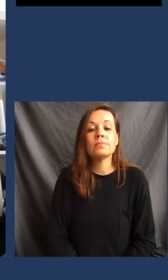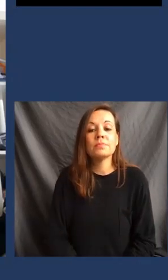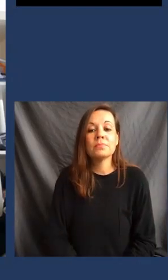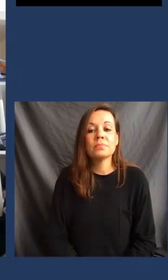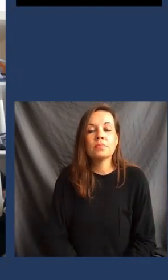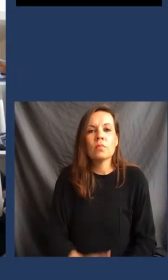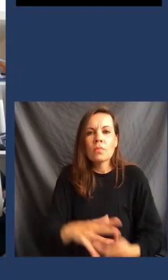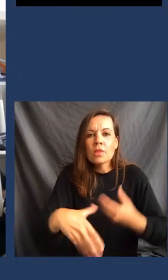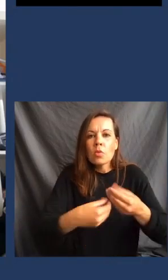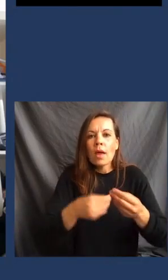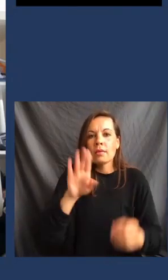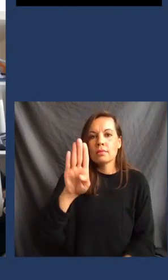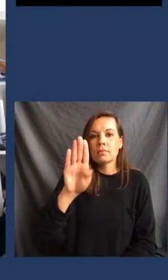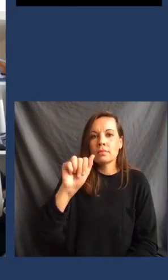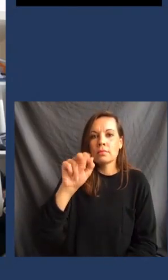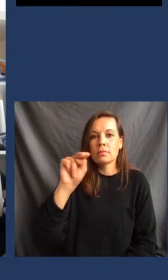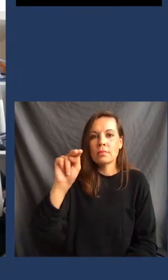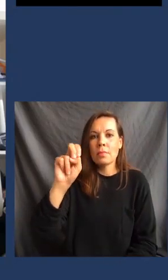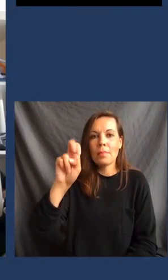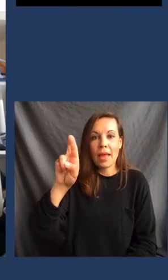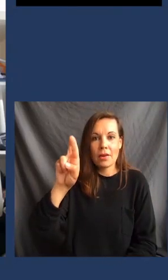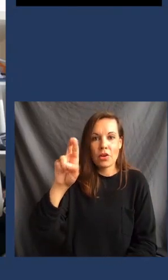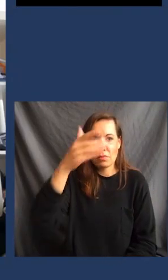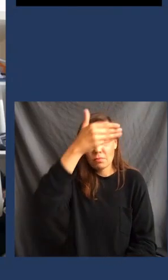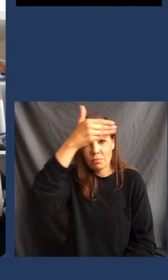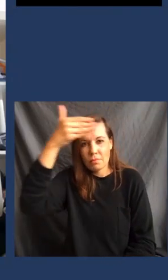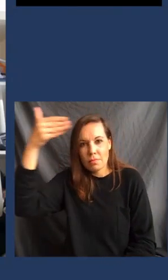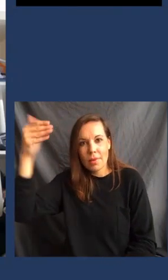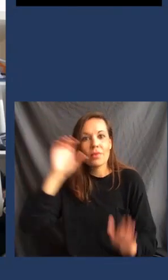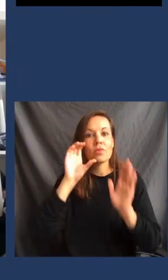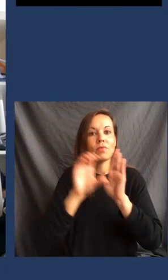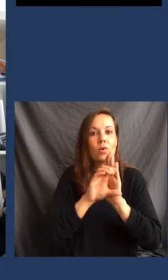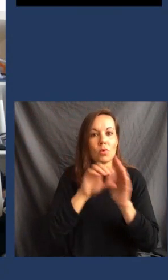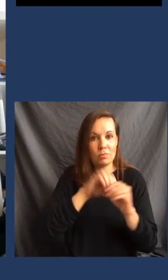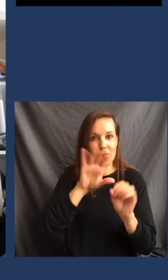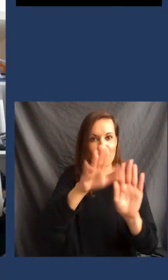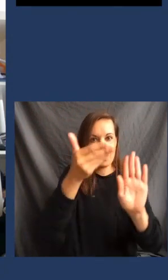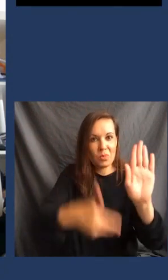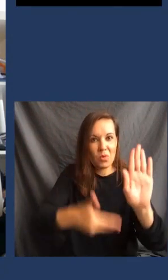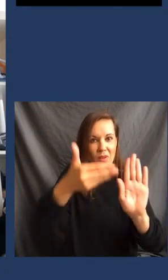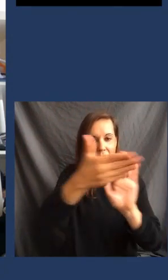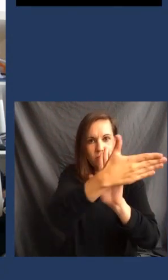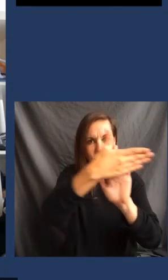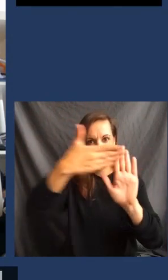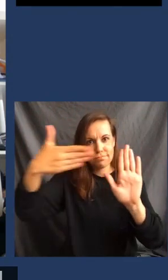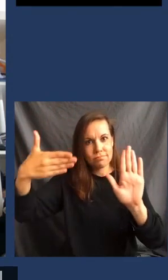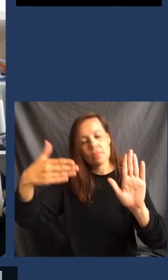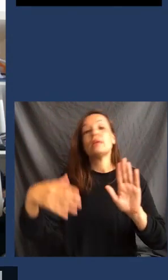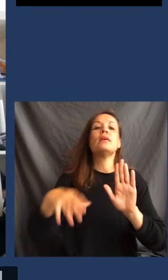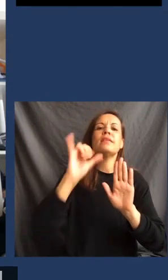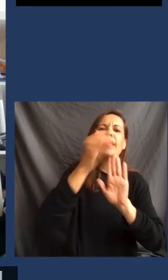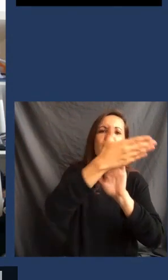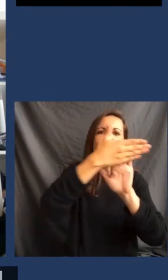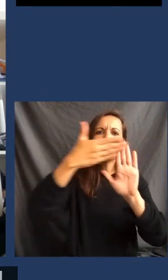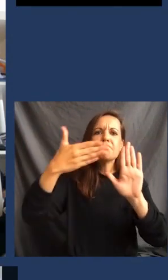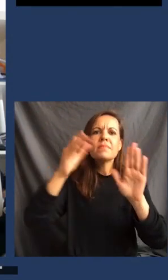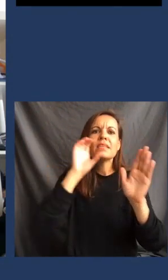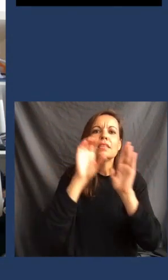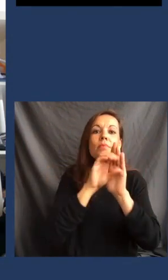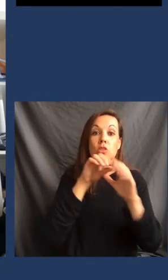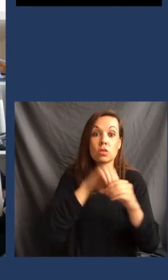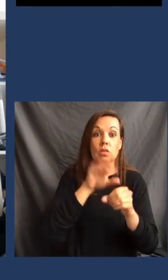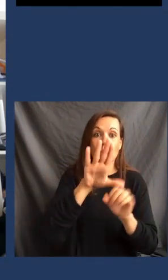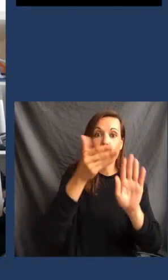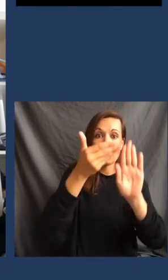add a banner photo that is featured in your LinkedIn profile. This is usually the image that appears in